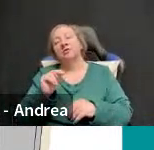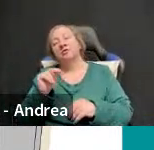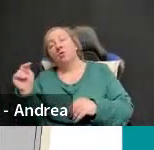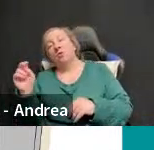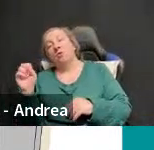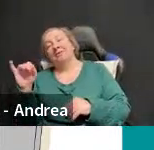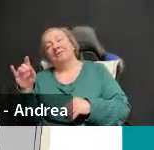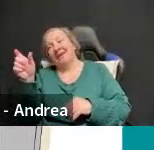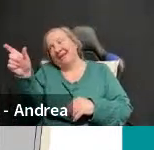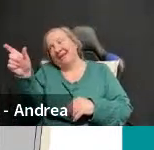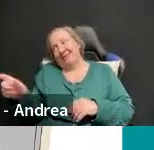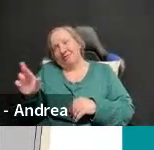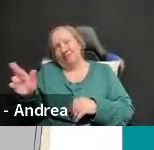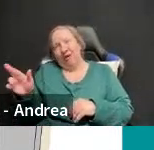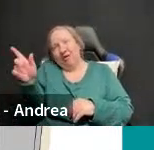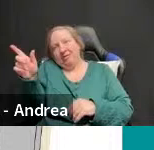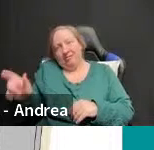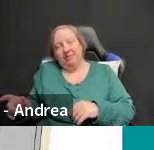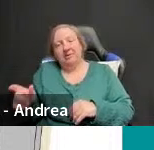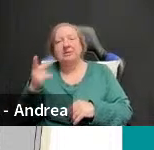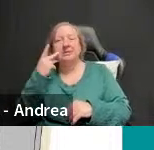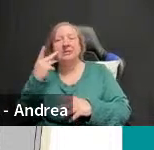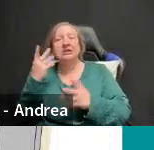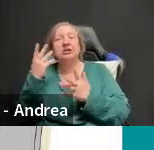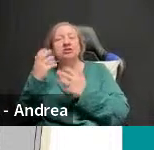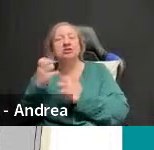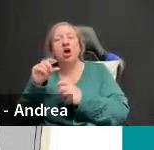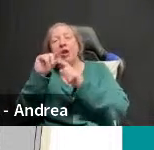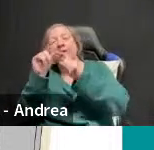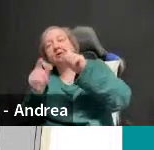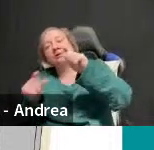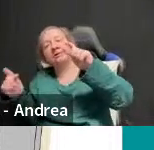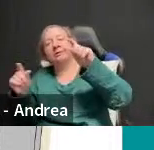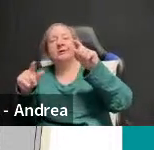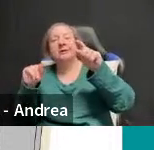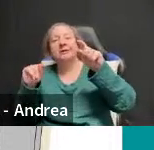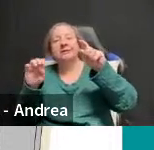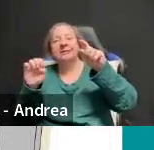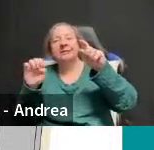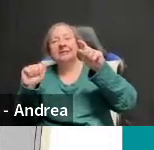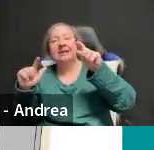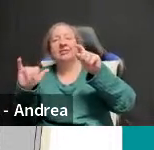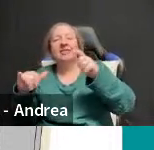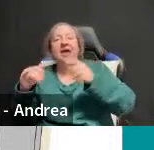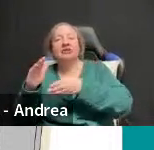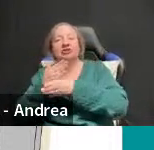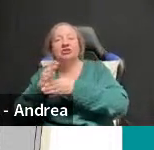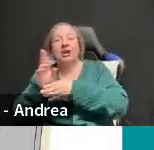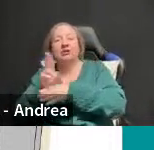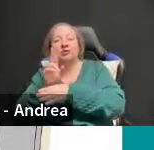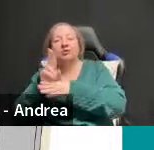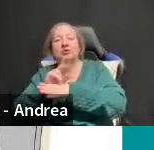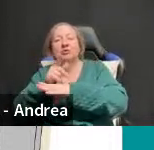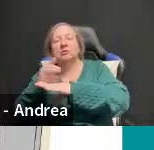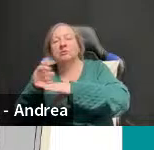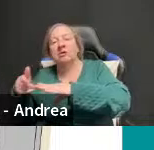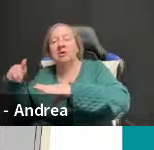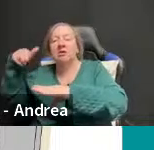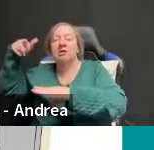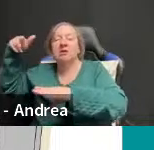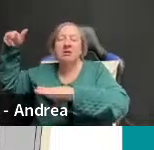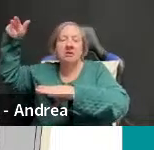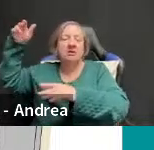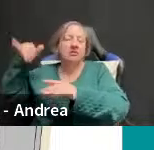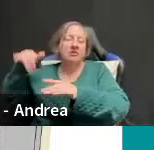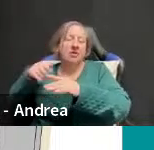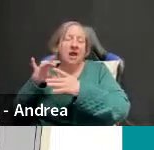the right, you'll see the dark teal. That's the shared use path of the program that comes down and engages the area here. So